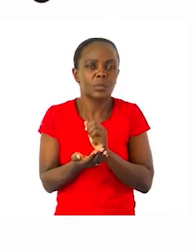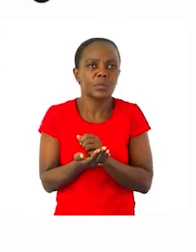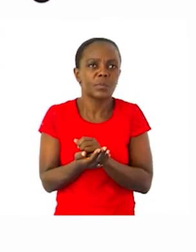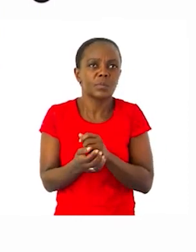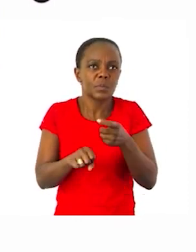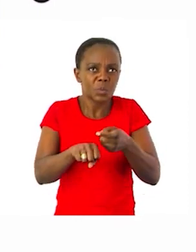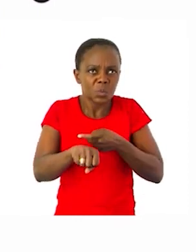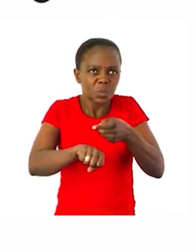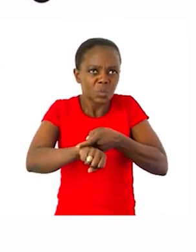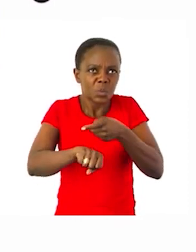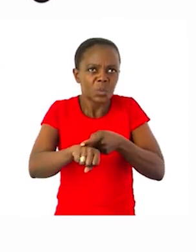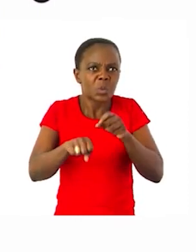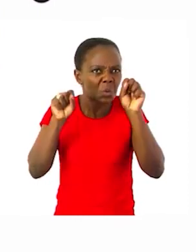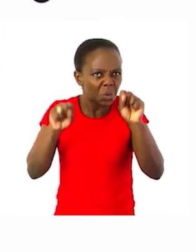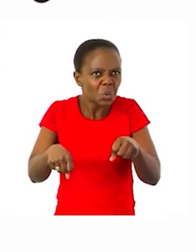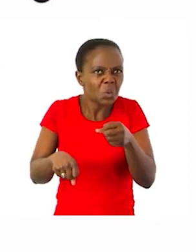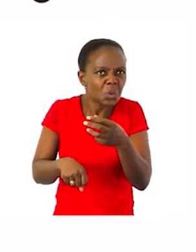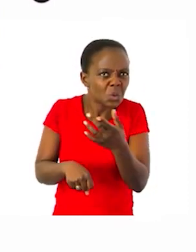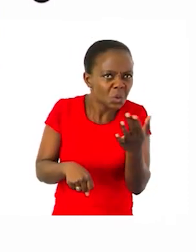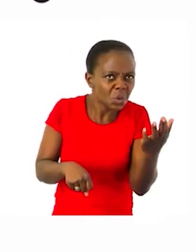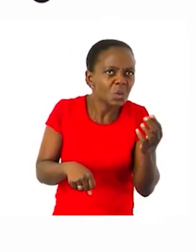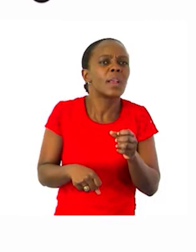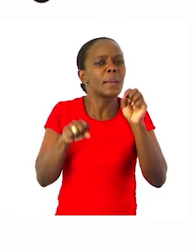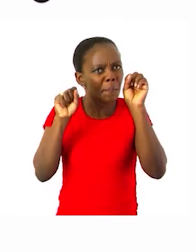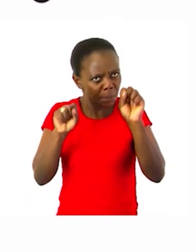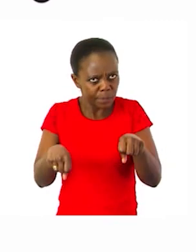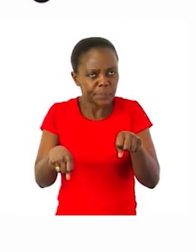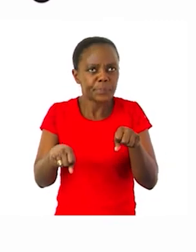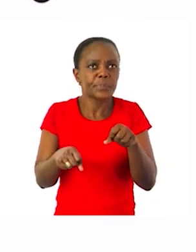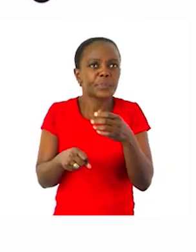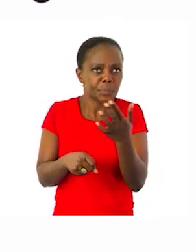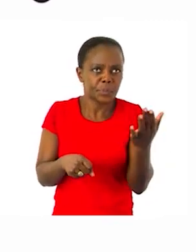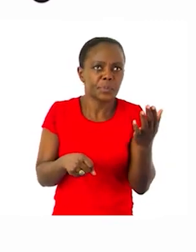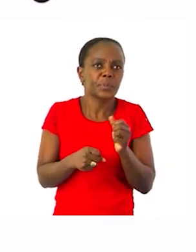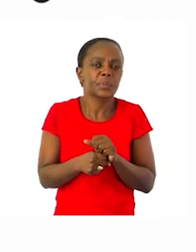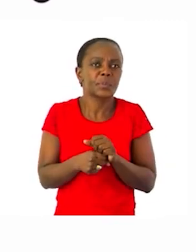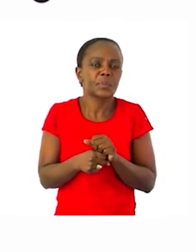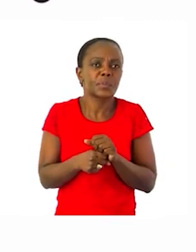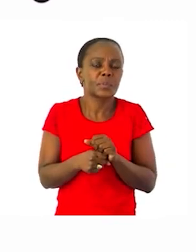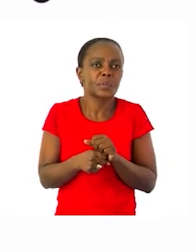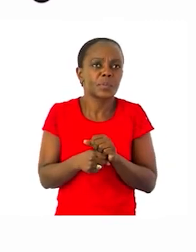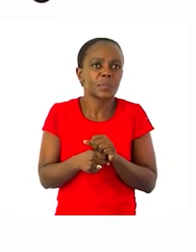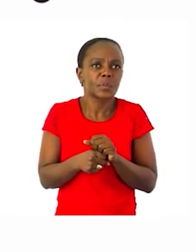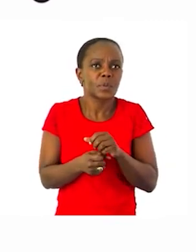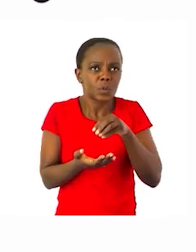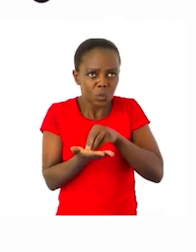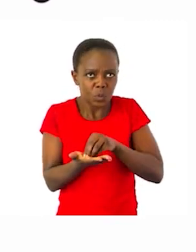Potatoes, can we count the potatoes? Yes, we can count the potatoes. So we're going to